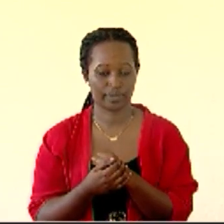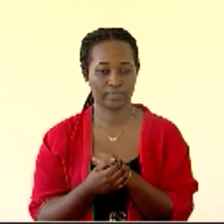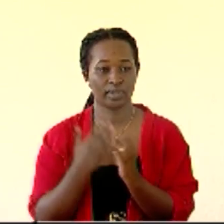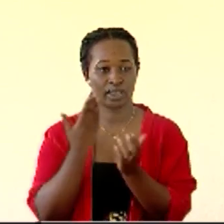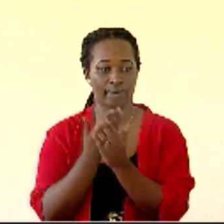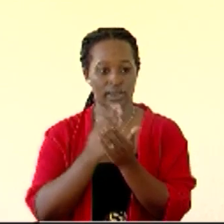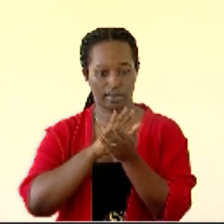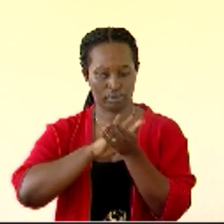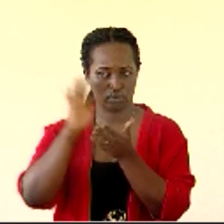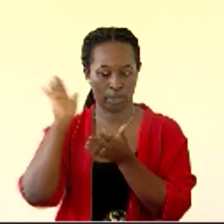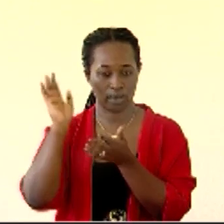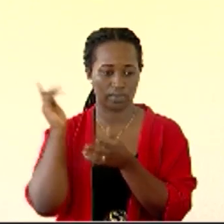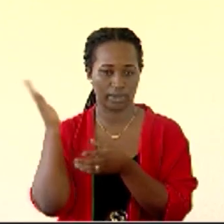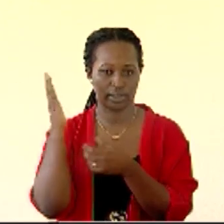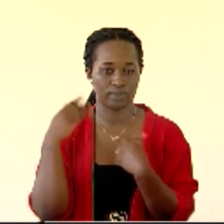this part.